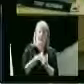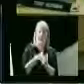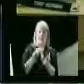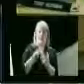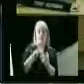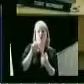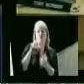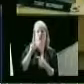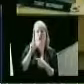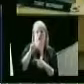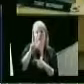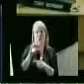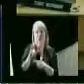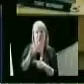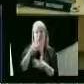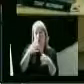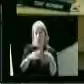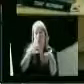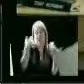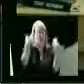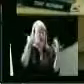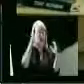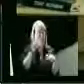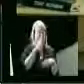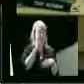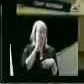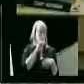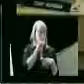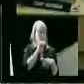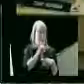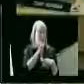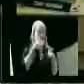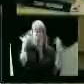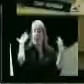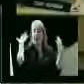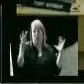I have no information about whether he will do that or not.